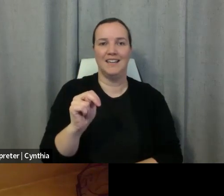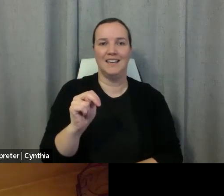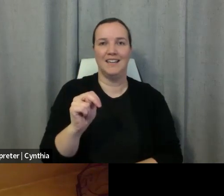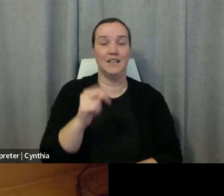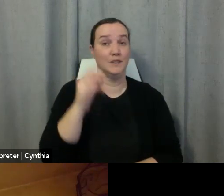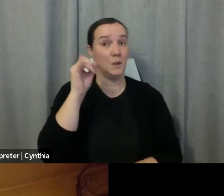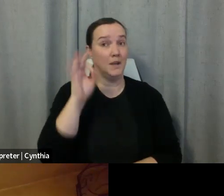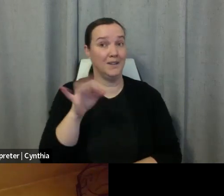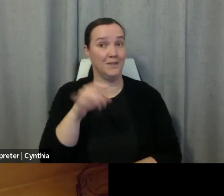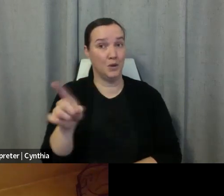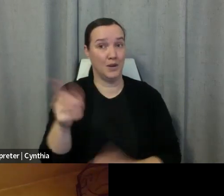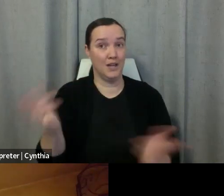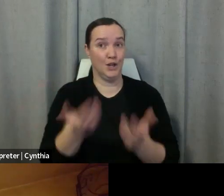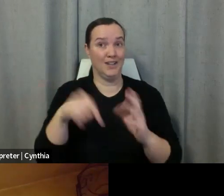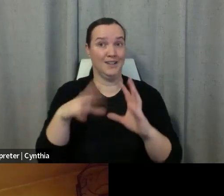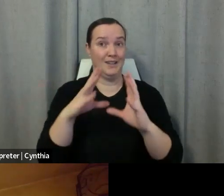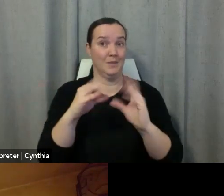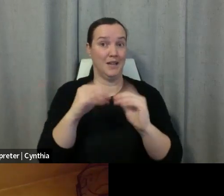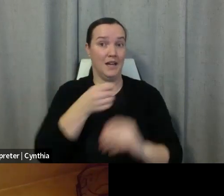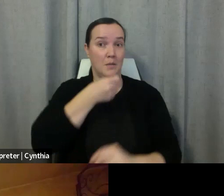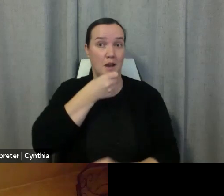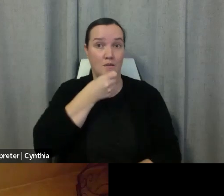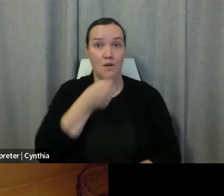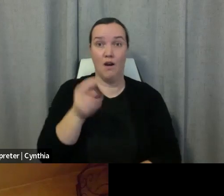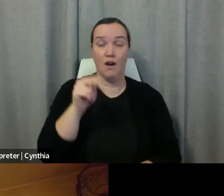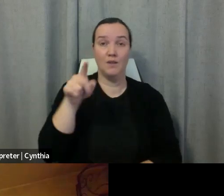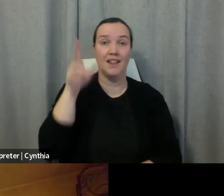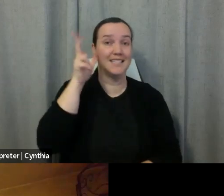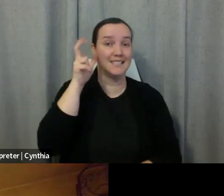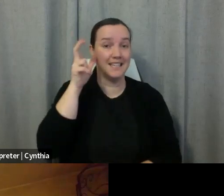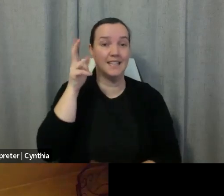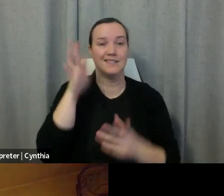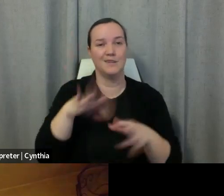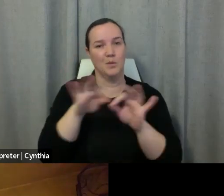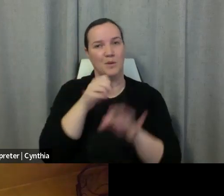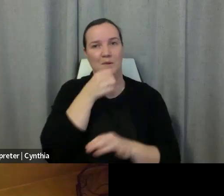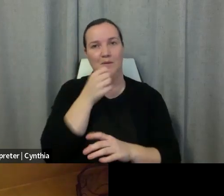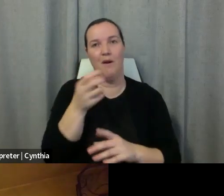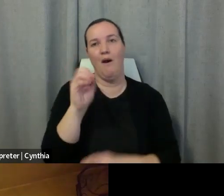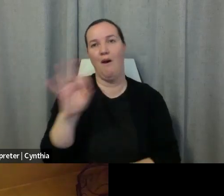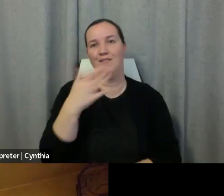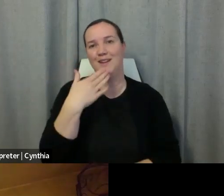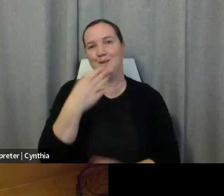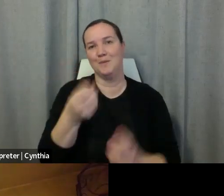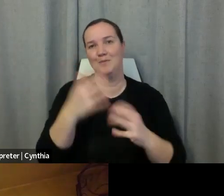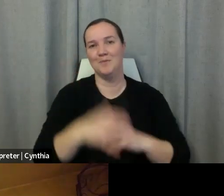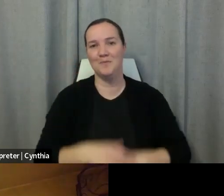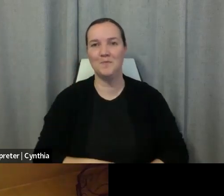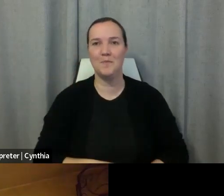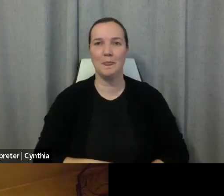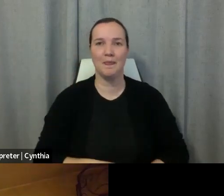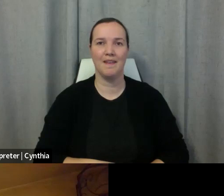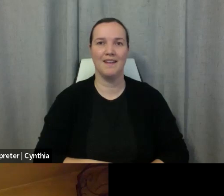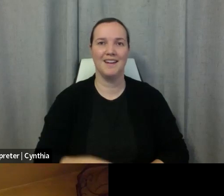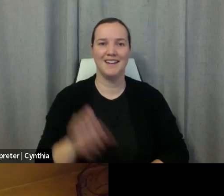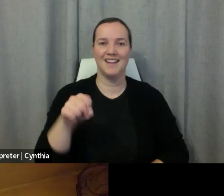So if you're at the meeting and you're listening, please make sure your microphone is off. Thank you very much. Yes, we're not